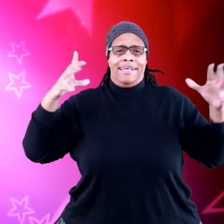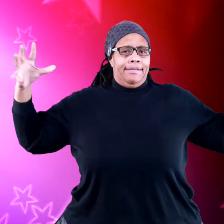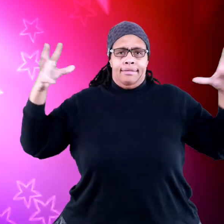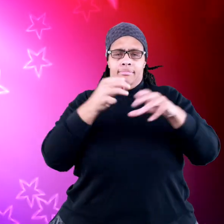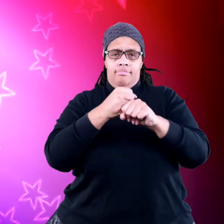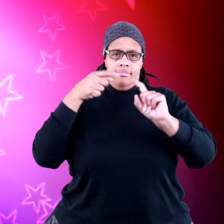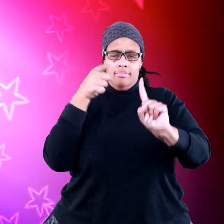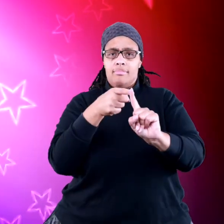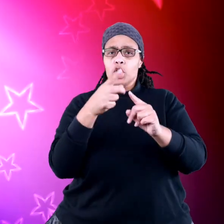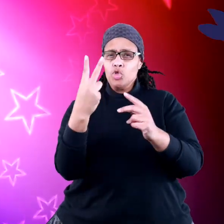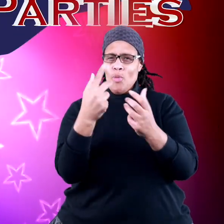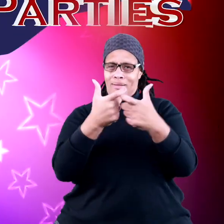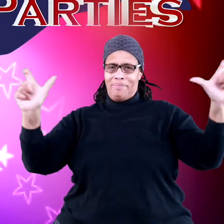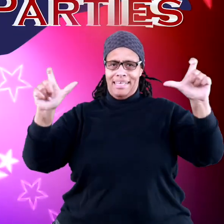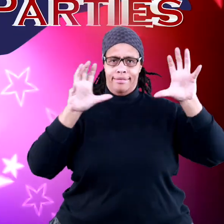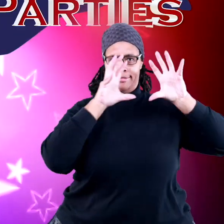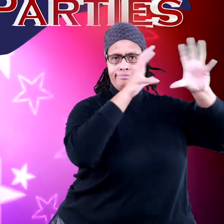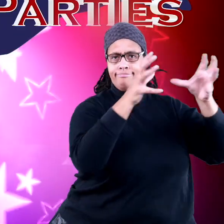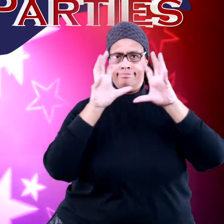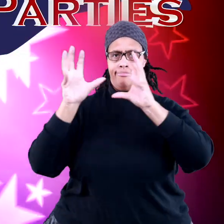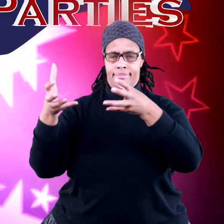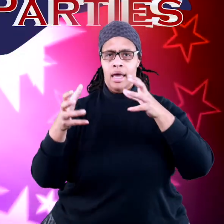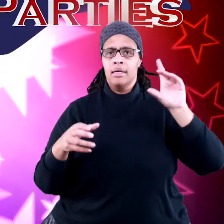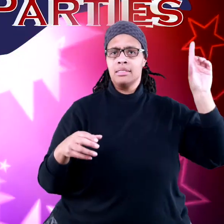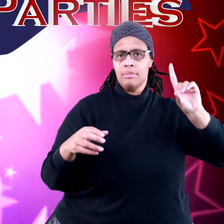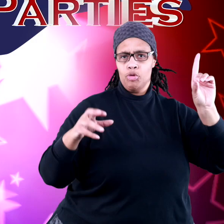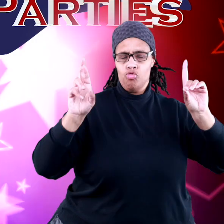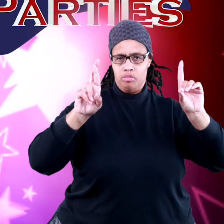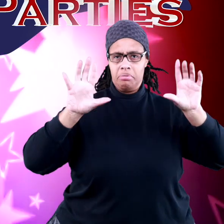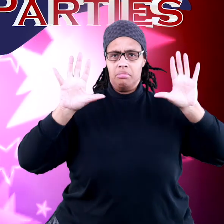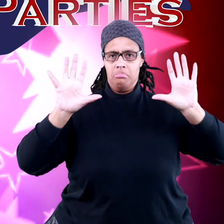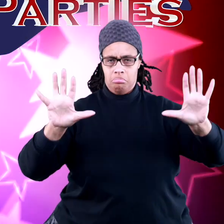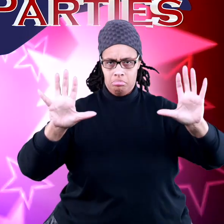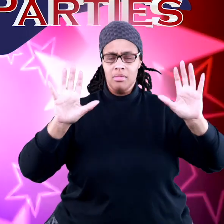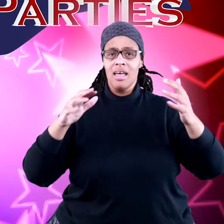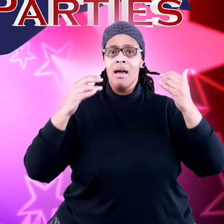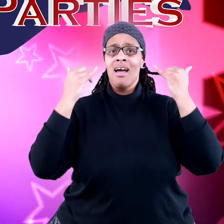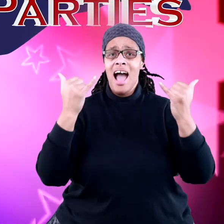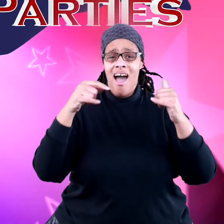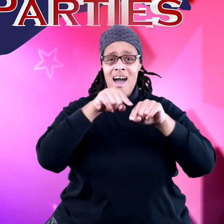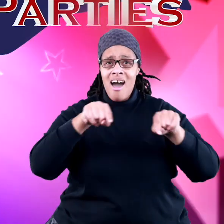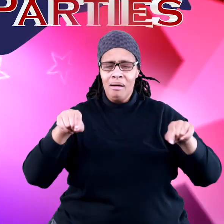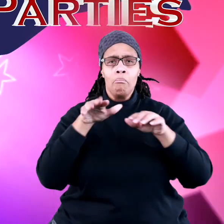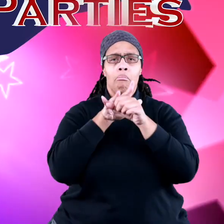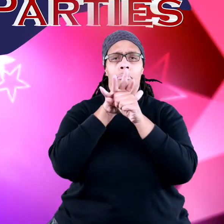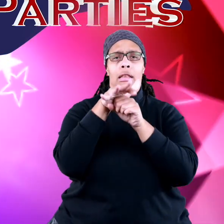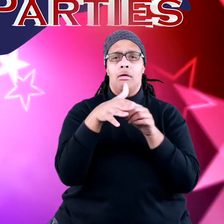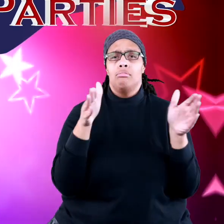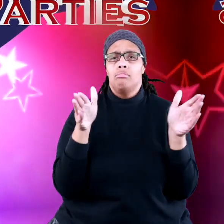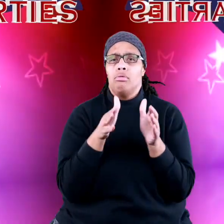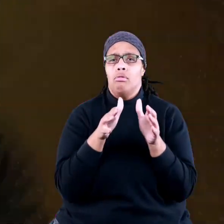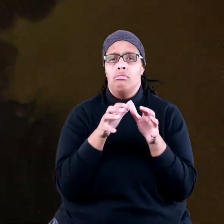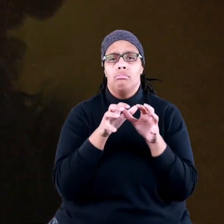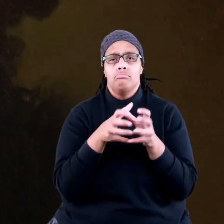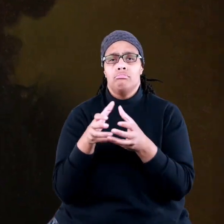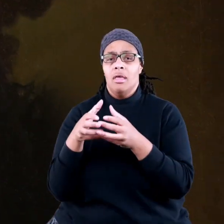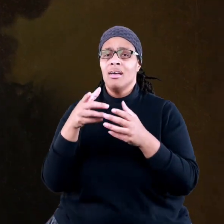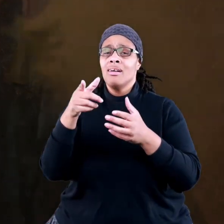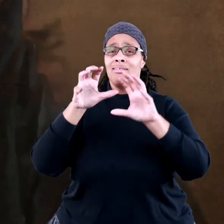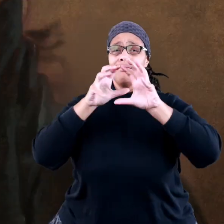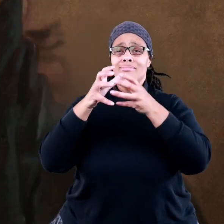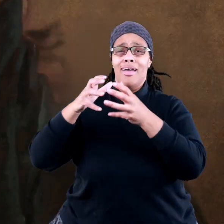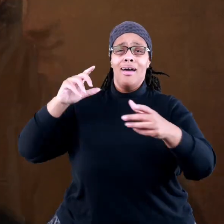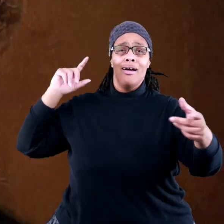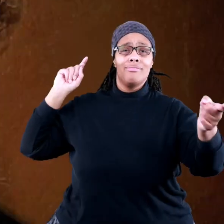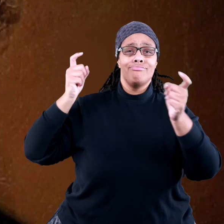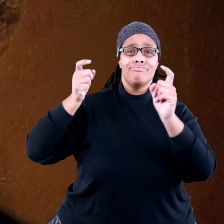In summary, there are two main political parties in the United States, and plenty of small ones. All parties